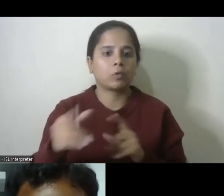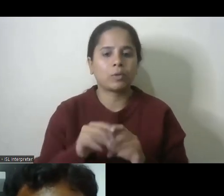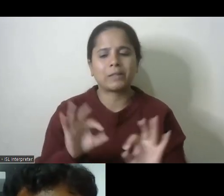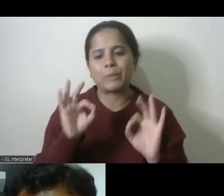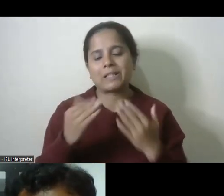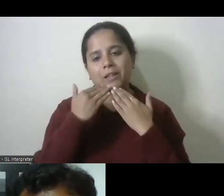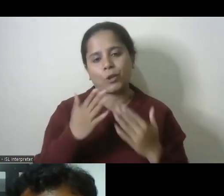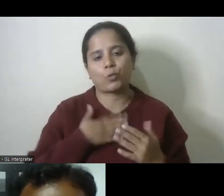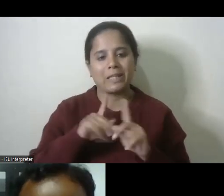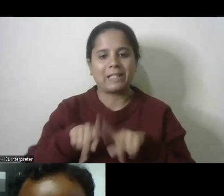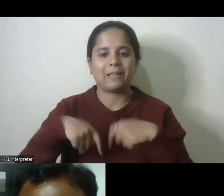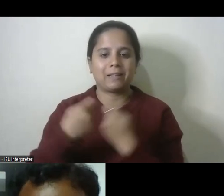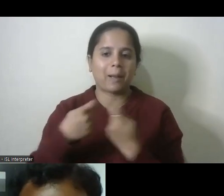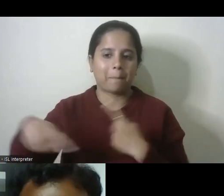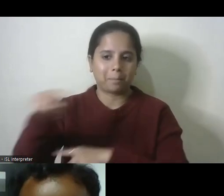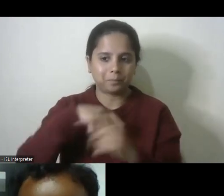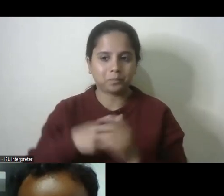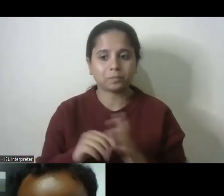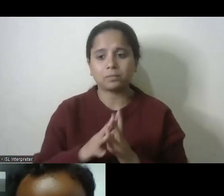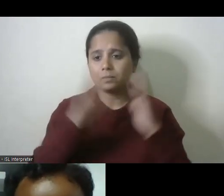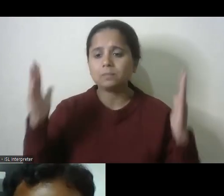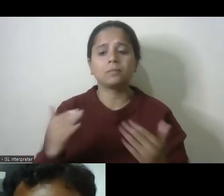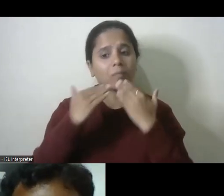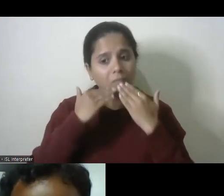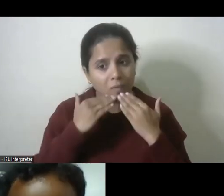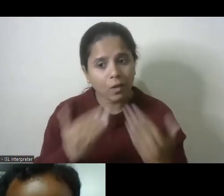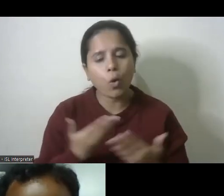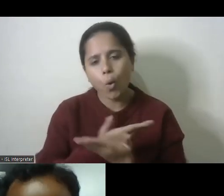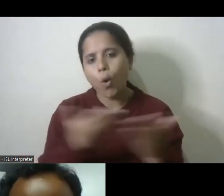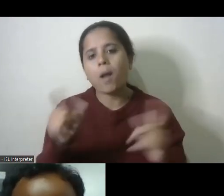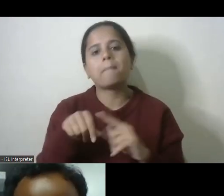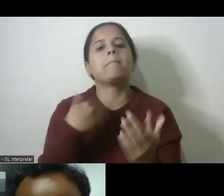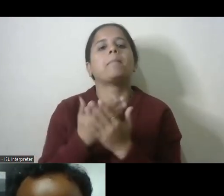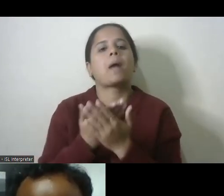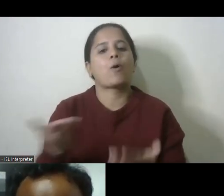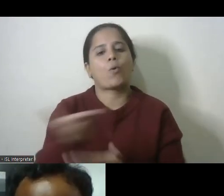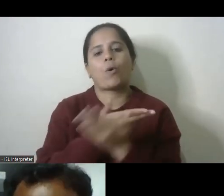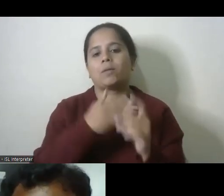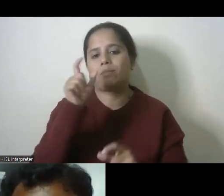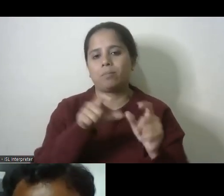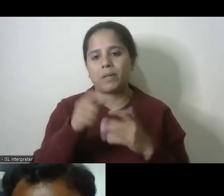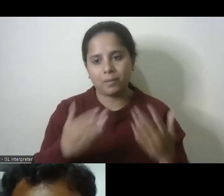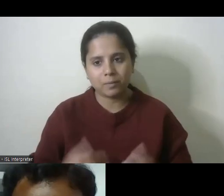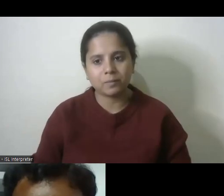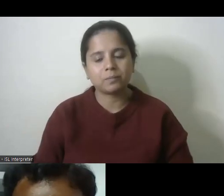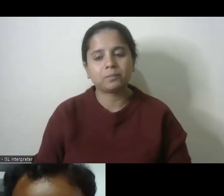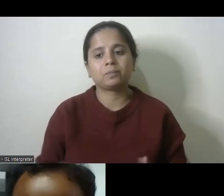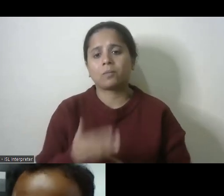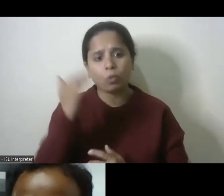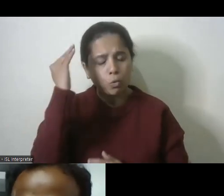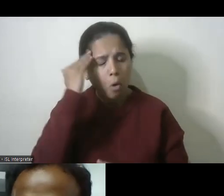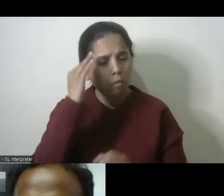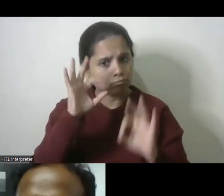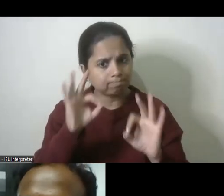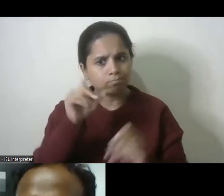to my team, and a grateful thanks to all the participants, and they got so much of knowledge. Like